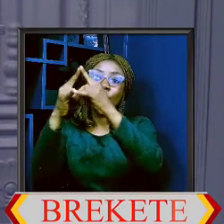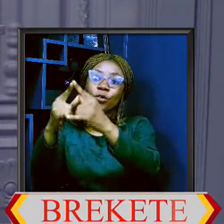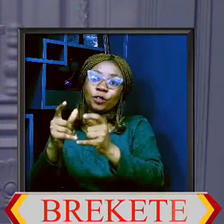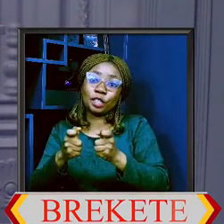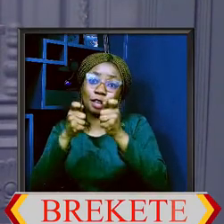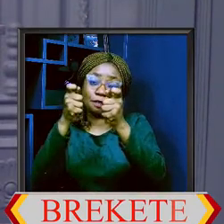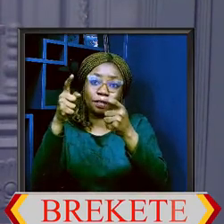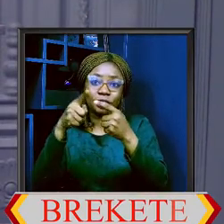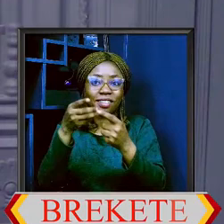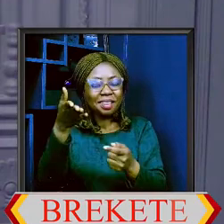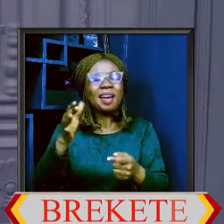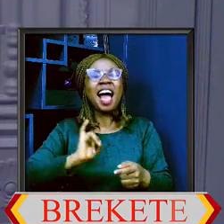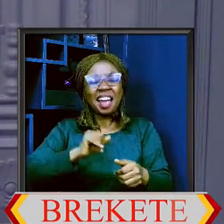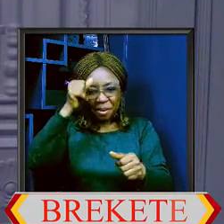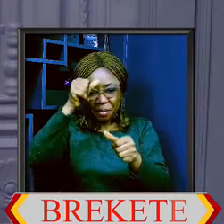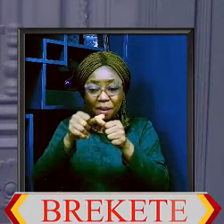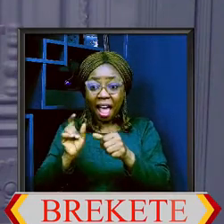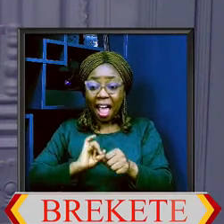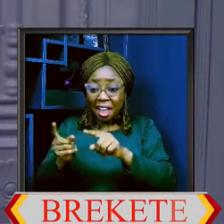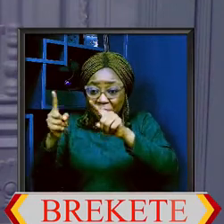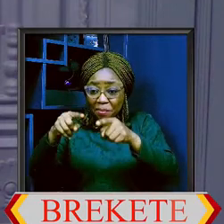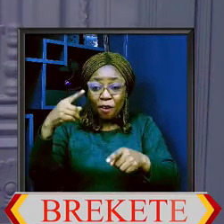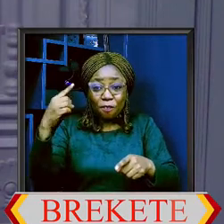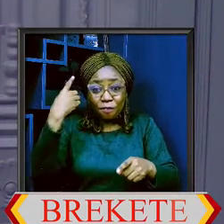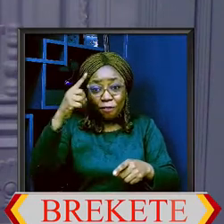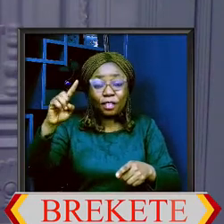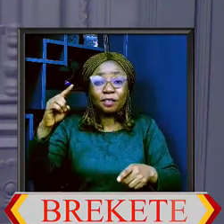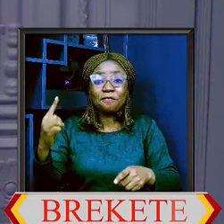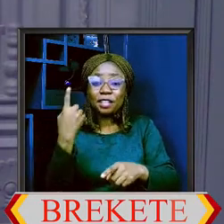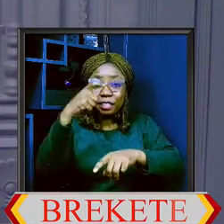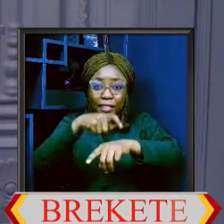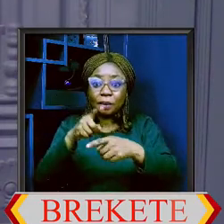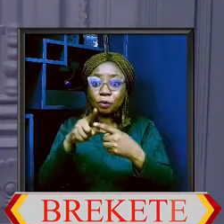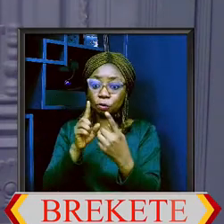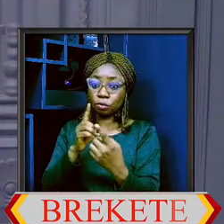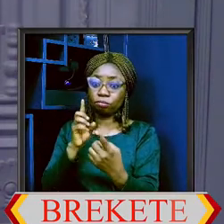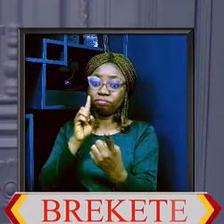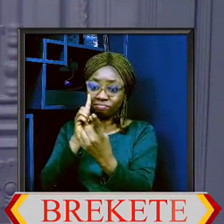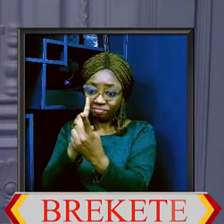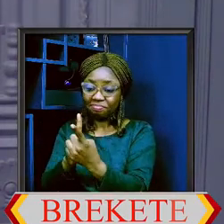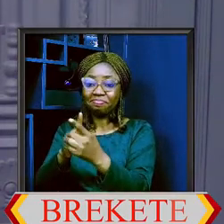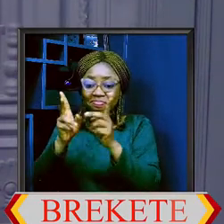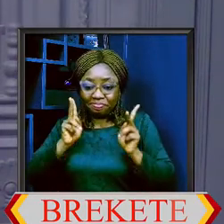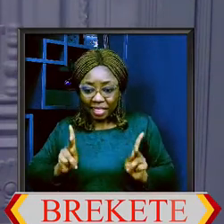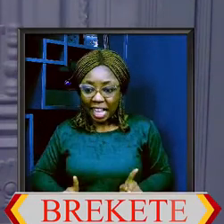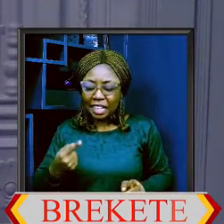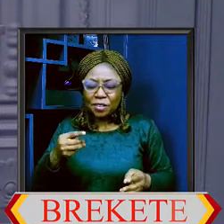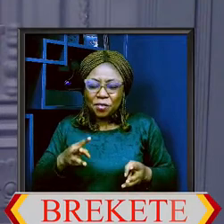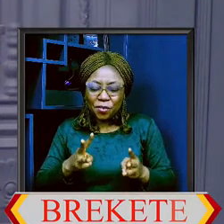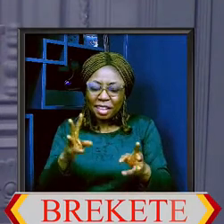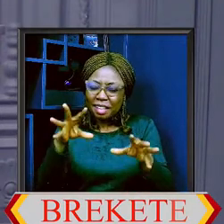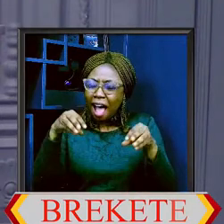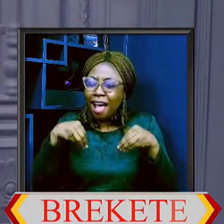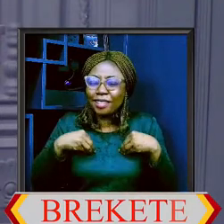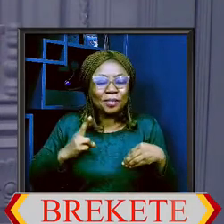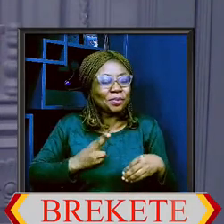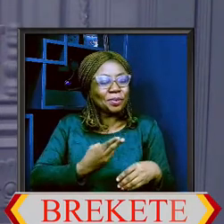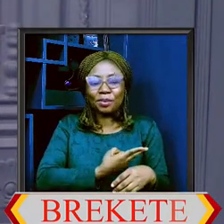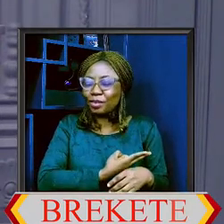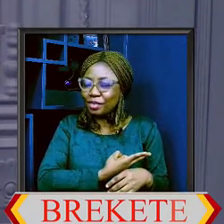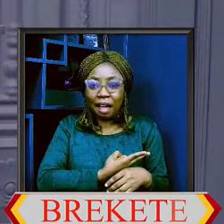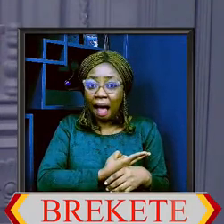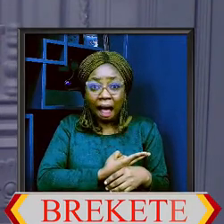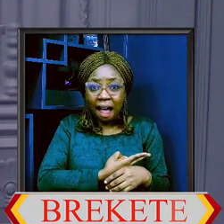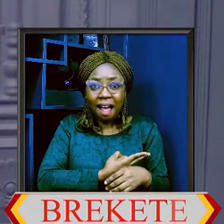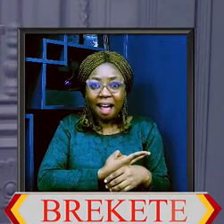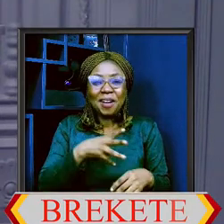was given to him and I remember I came here for the first time to see him personally the way he receive us it